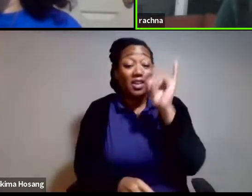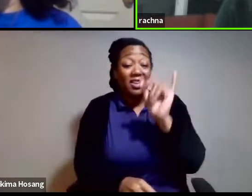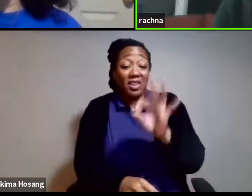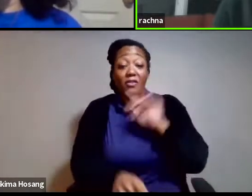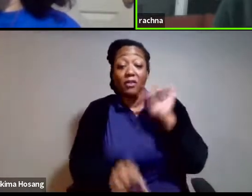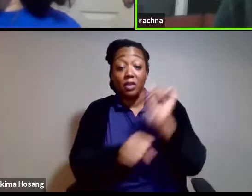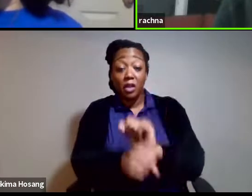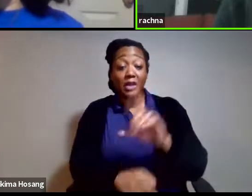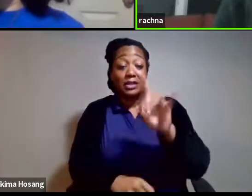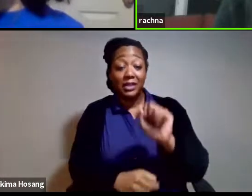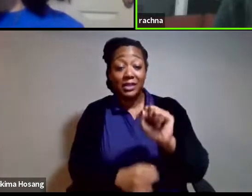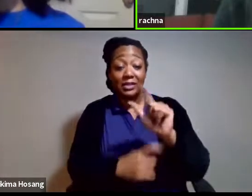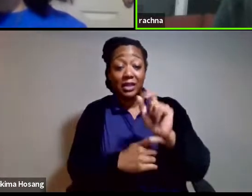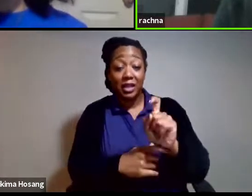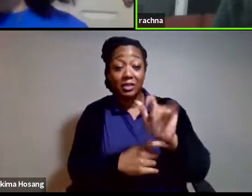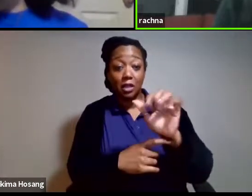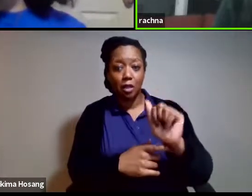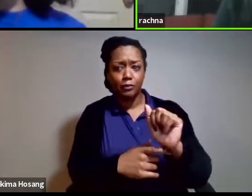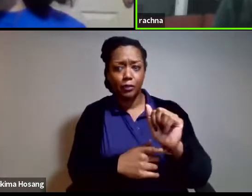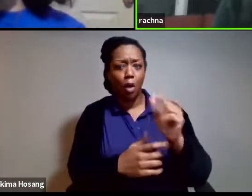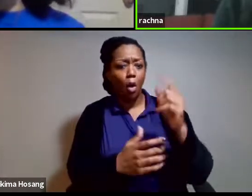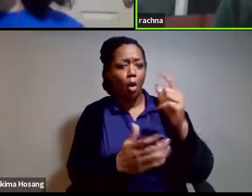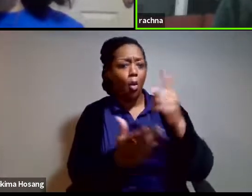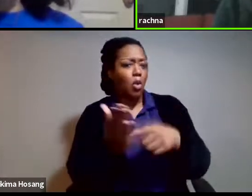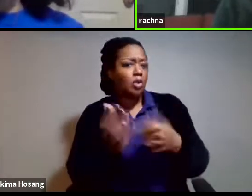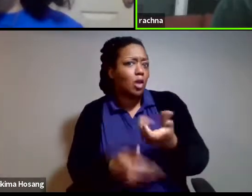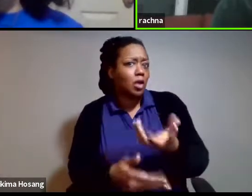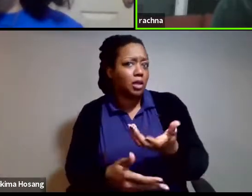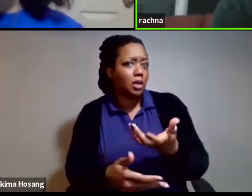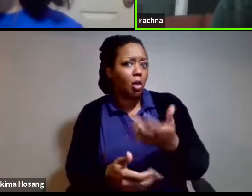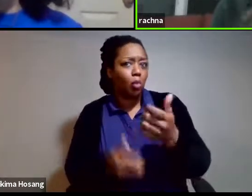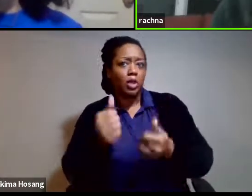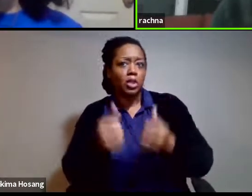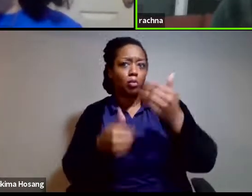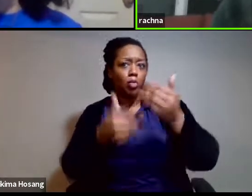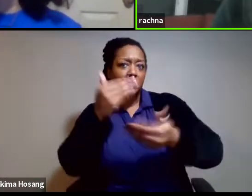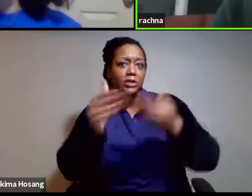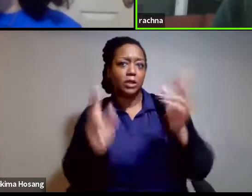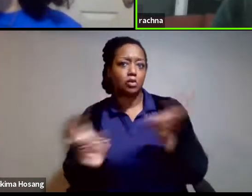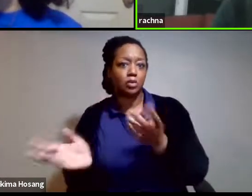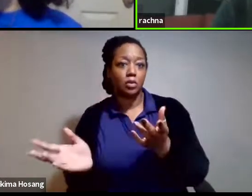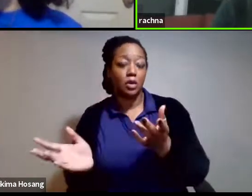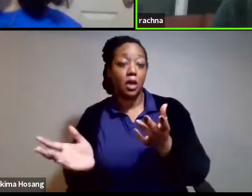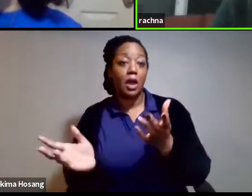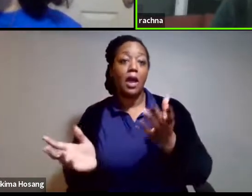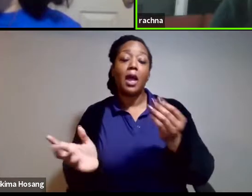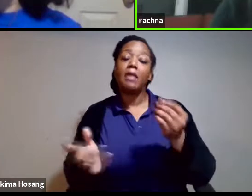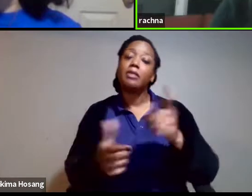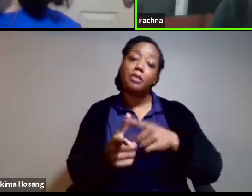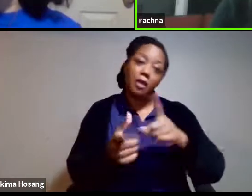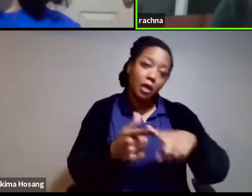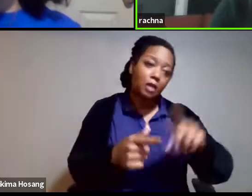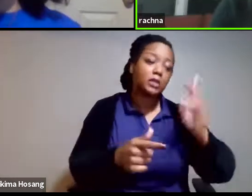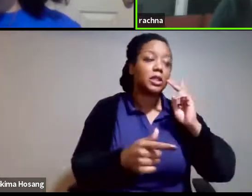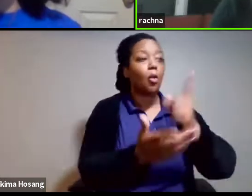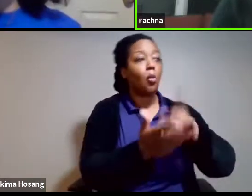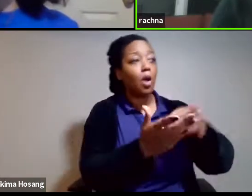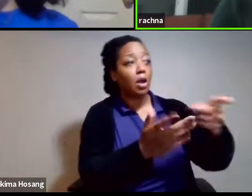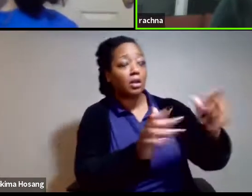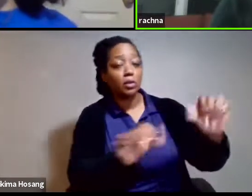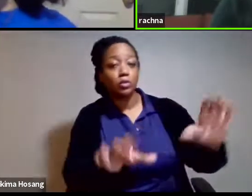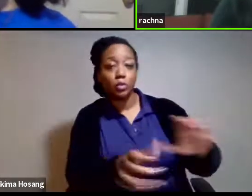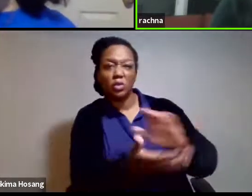is causing the dyslexia. And then you want to see what the school can obviously do in terms of accommodations,